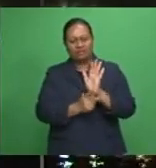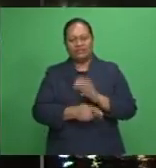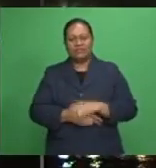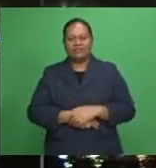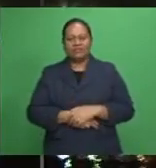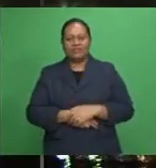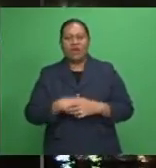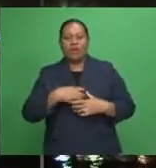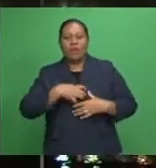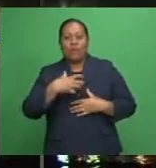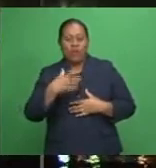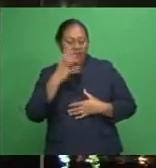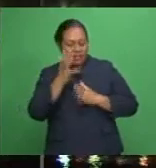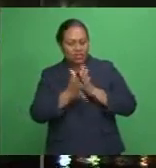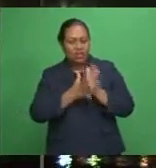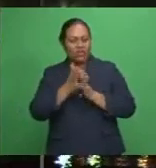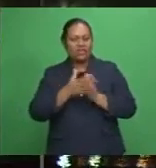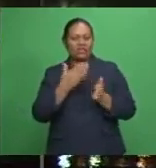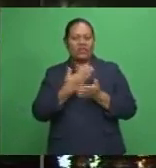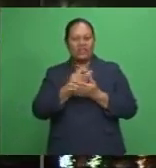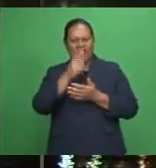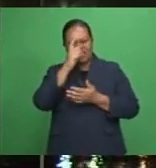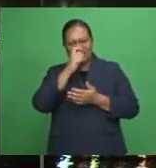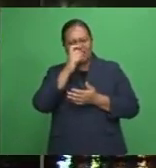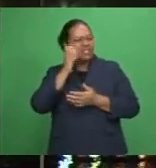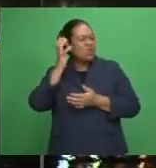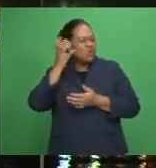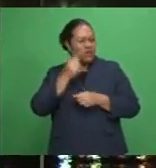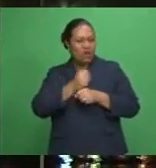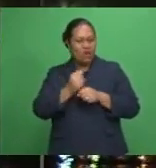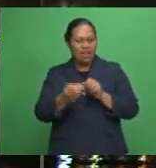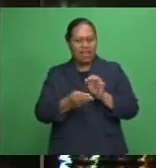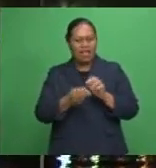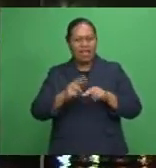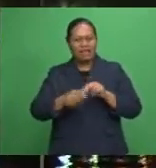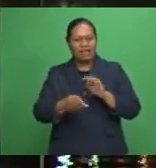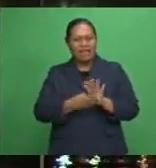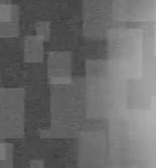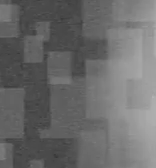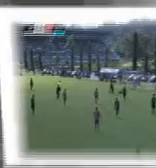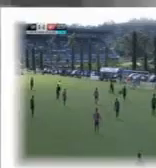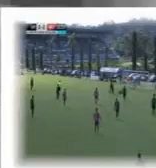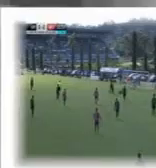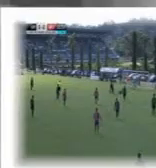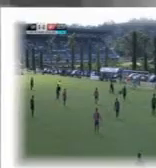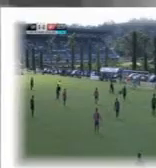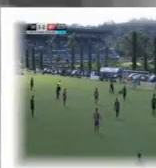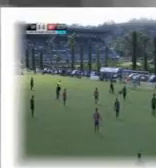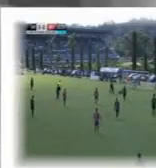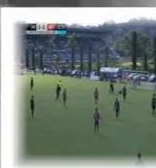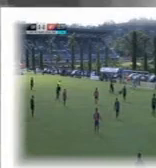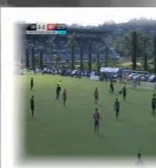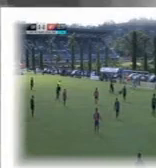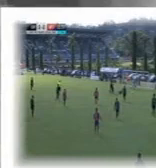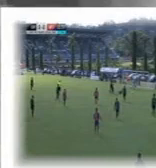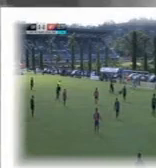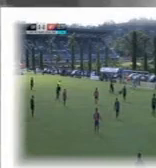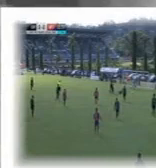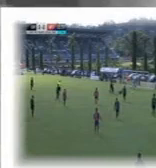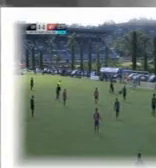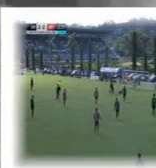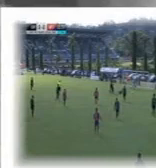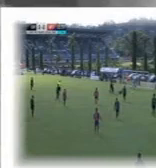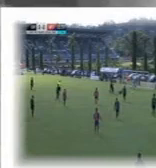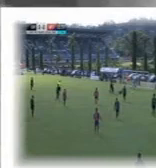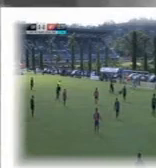these stories and others, tune in daily to our sister radio station Gold FM. Our poll question we're asking, are you excited to be